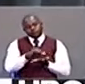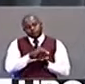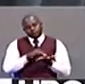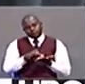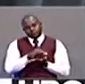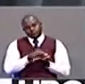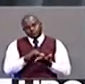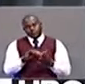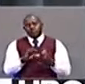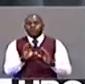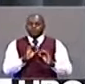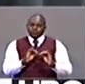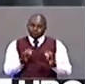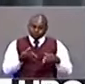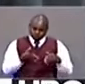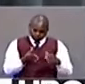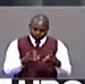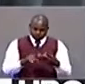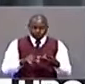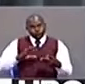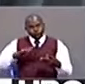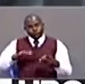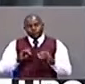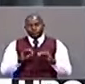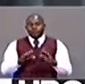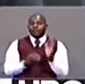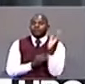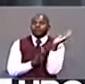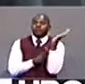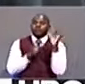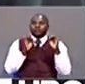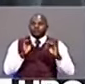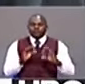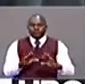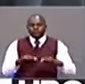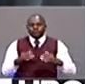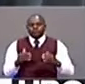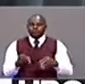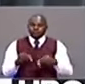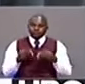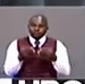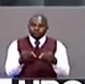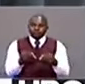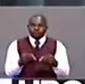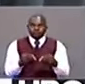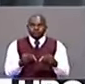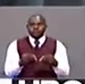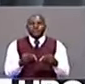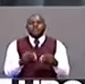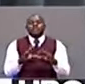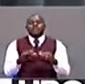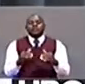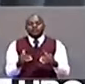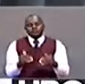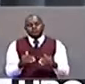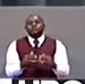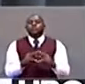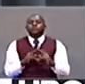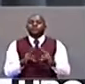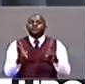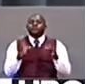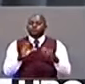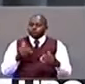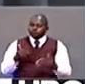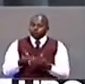Park? No road, no water, no electricity, and we shouldn't give it to a PPP, because it's such a viable project for